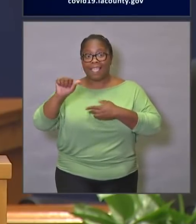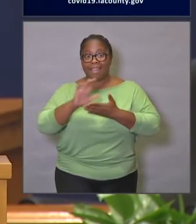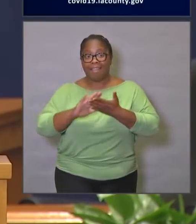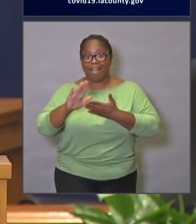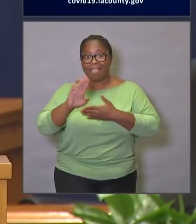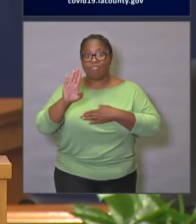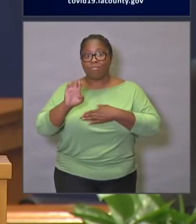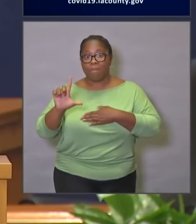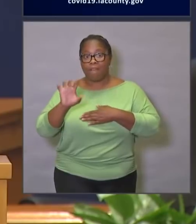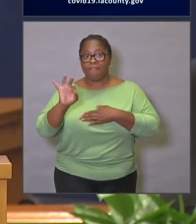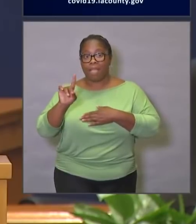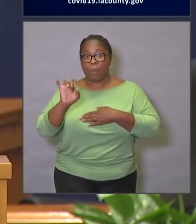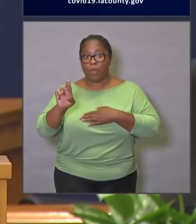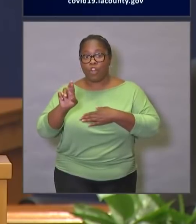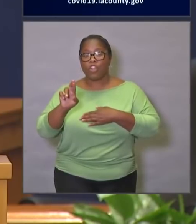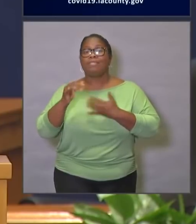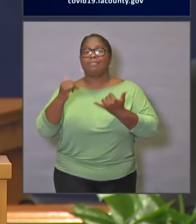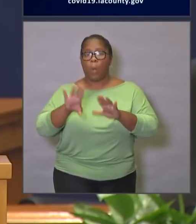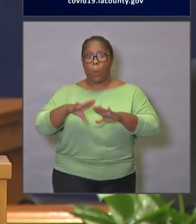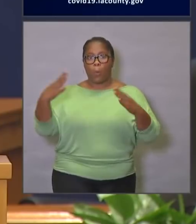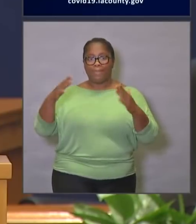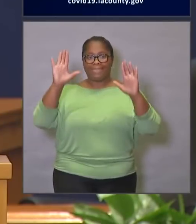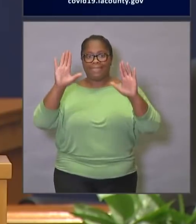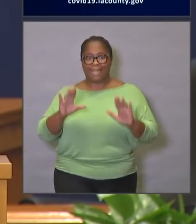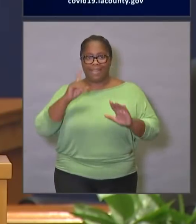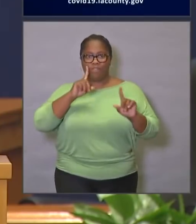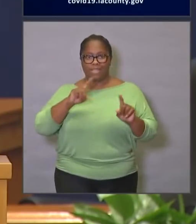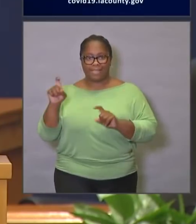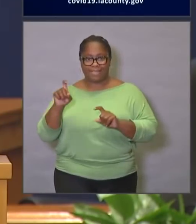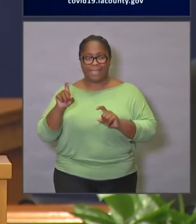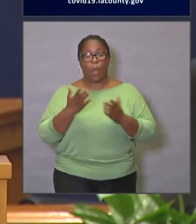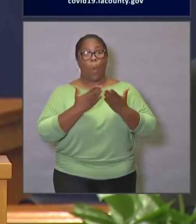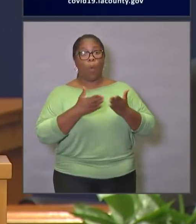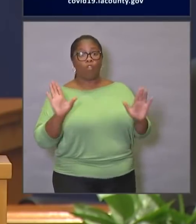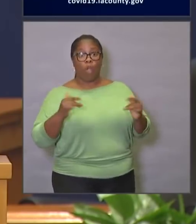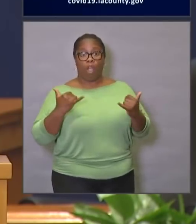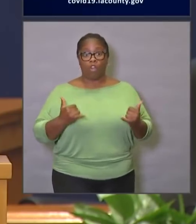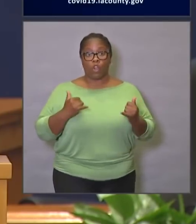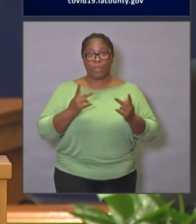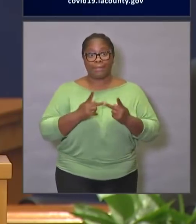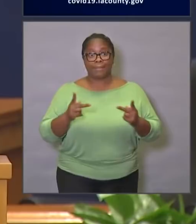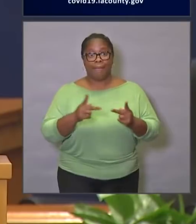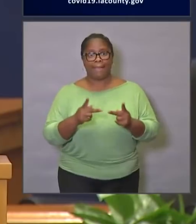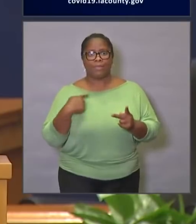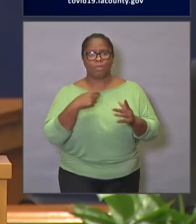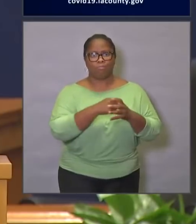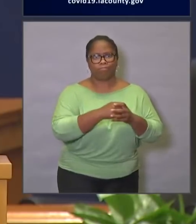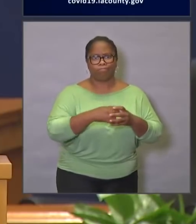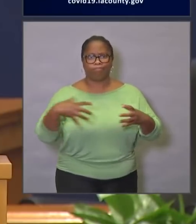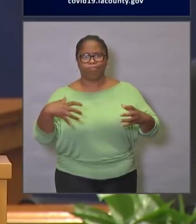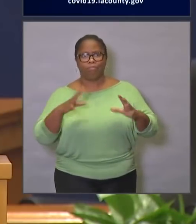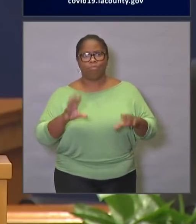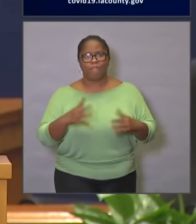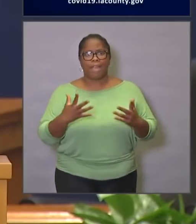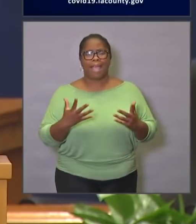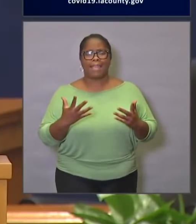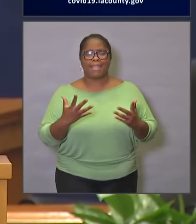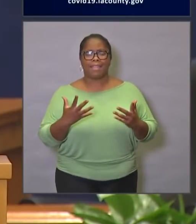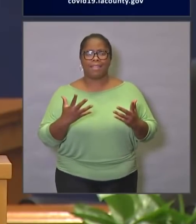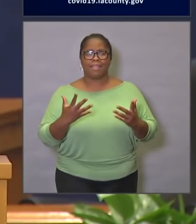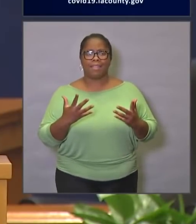of testing appointments on Sundays. Overall, at our existing sites, we've been able to increase the capacity by over